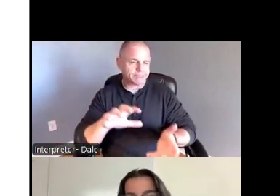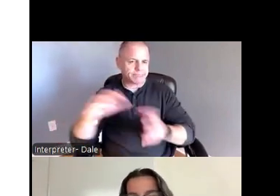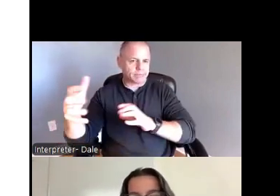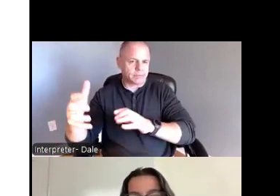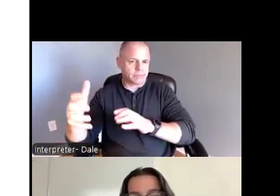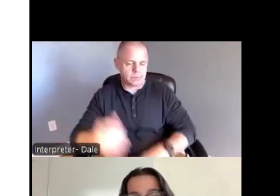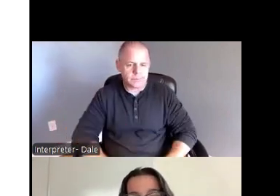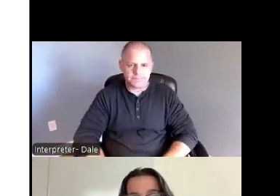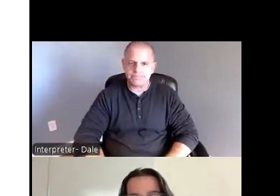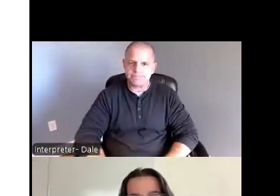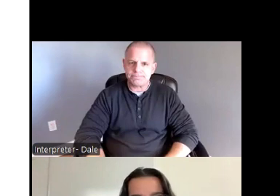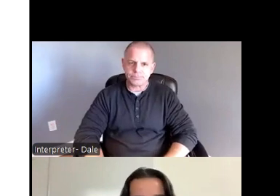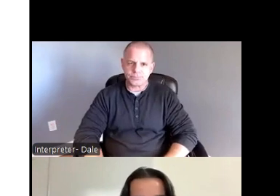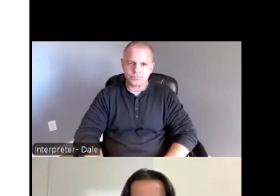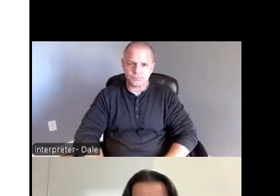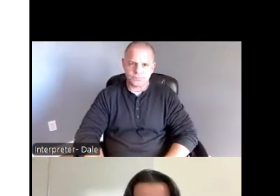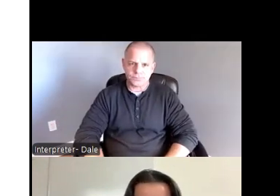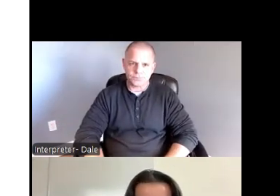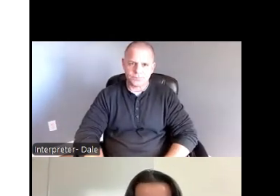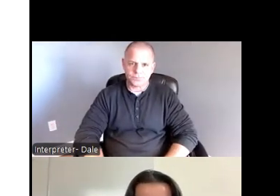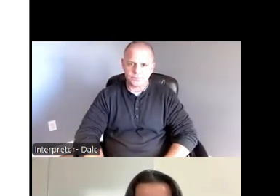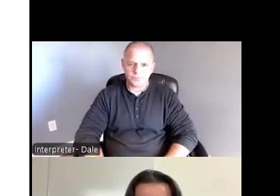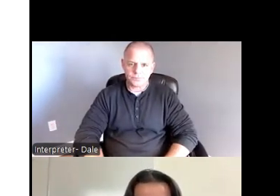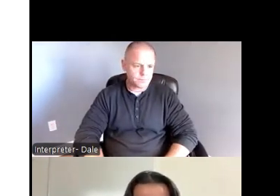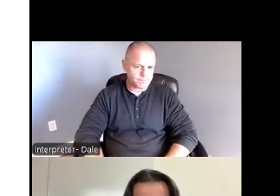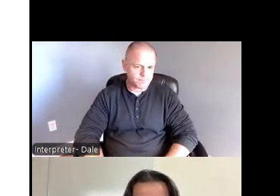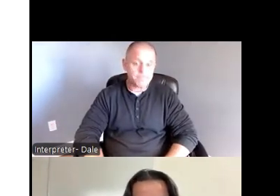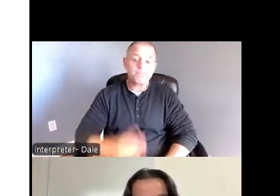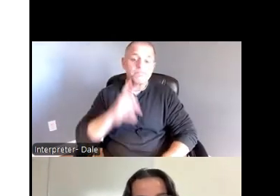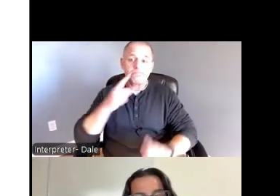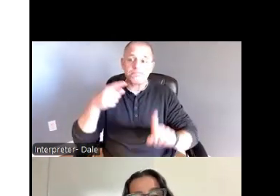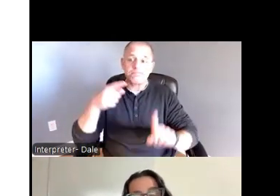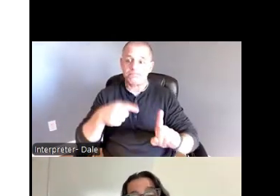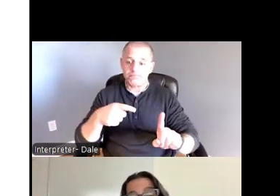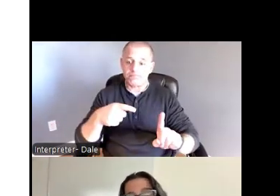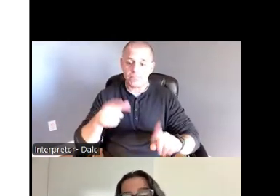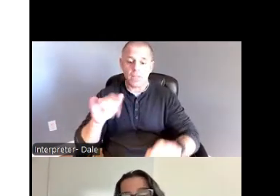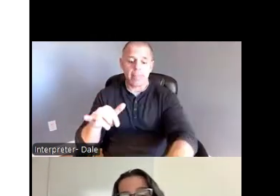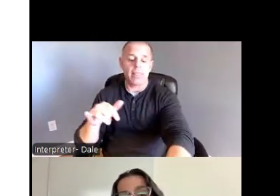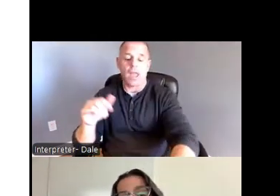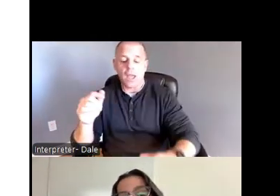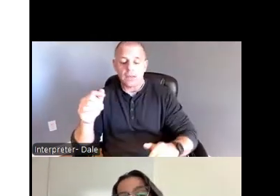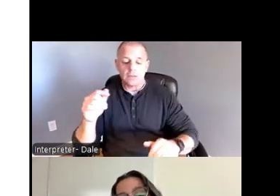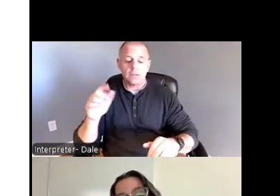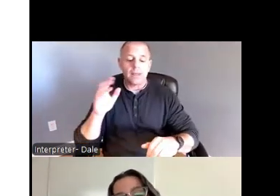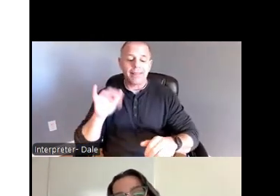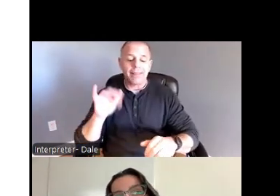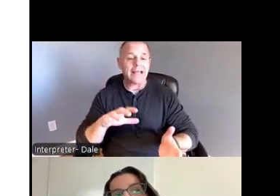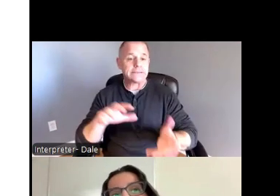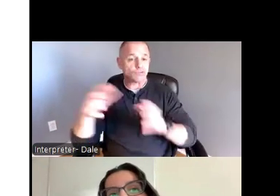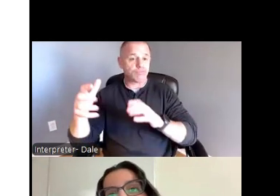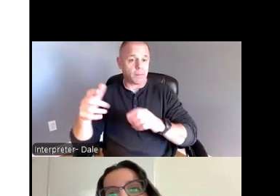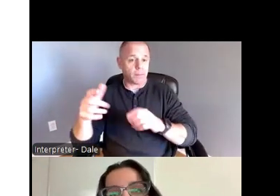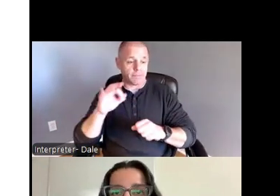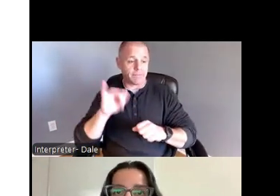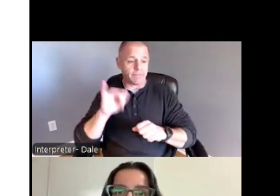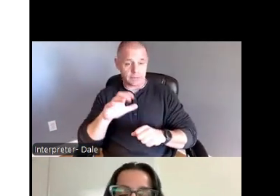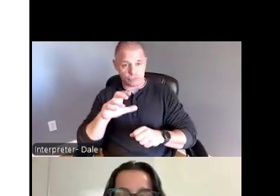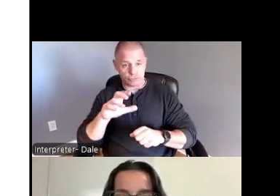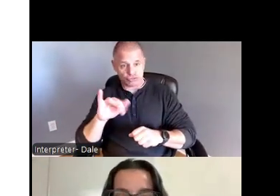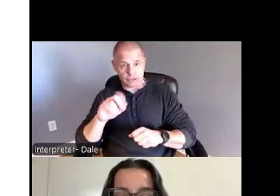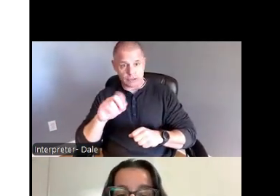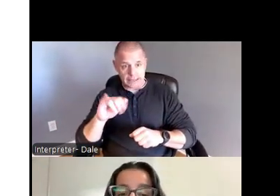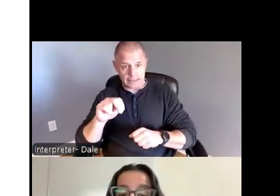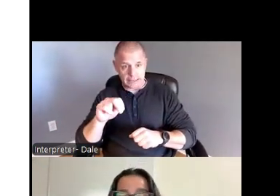disruption. The issue is that the disruption of circadian rhythms in the last